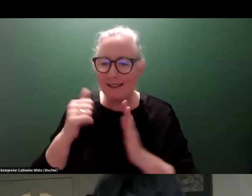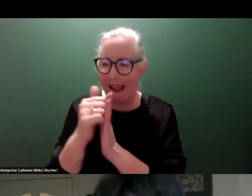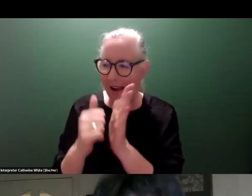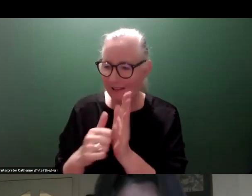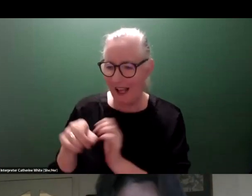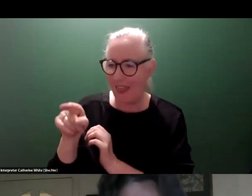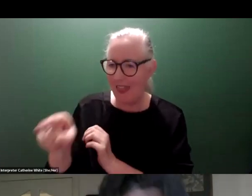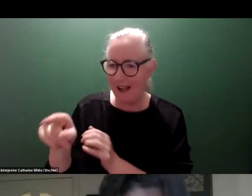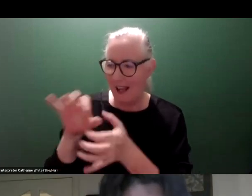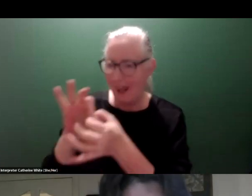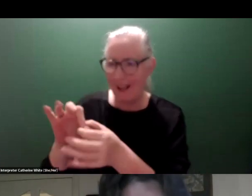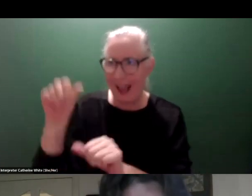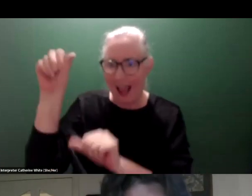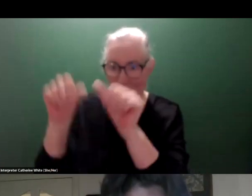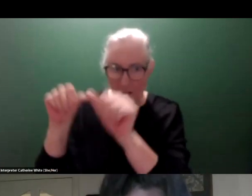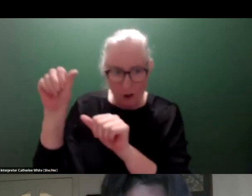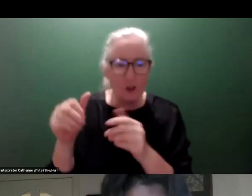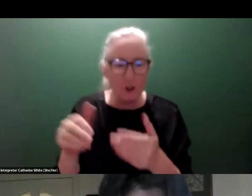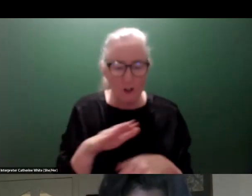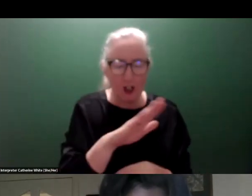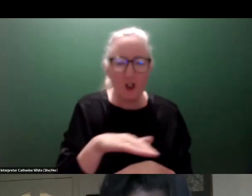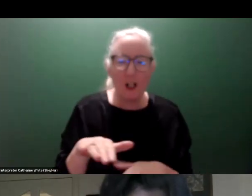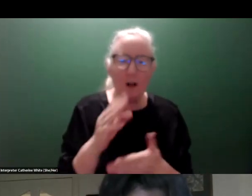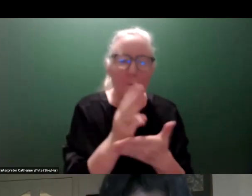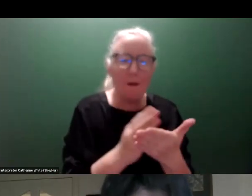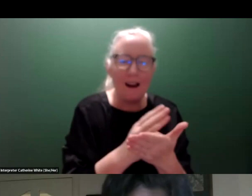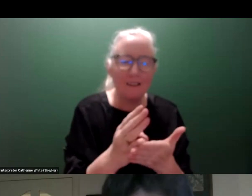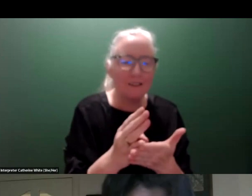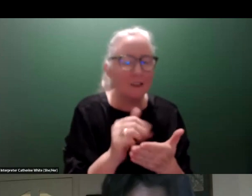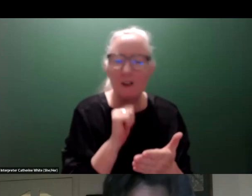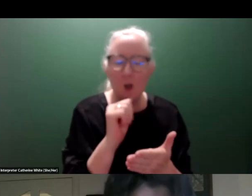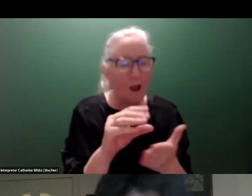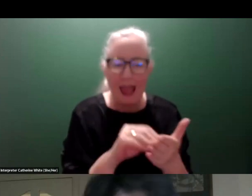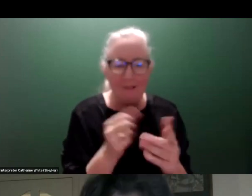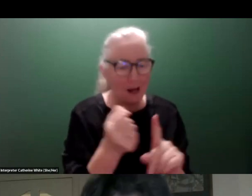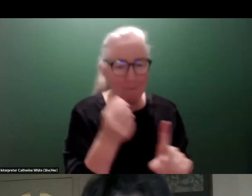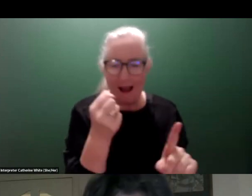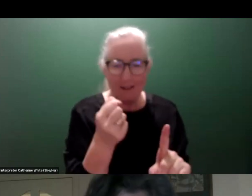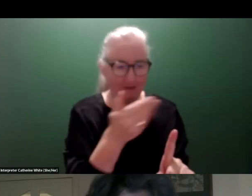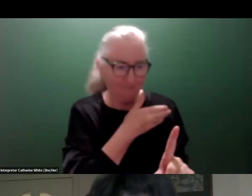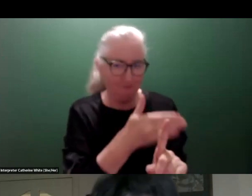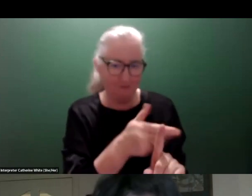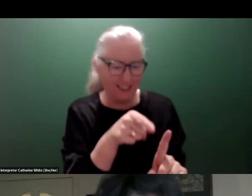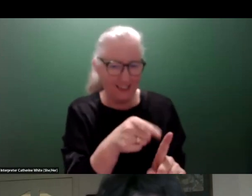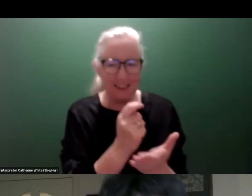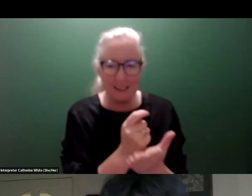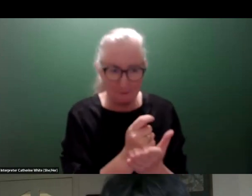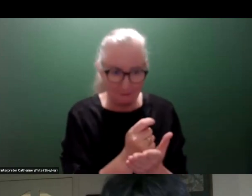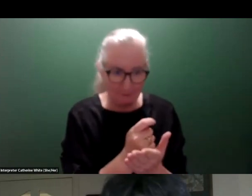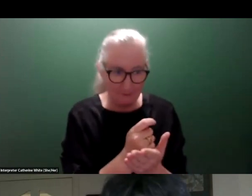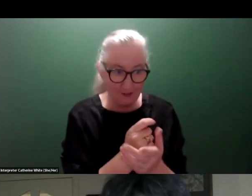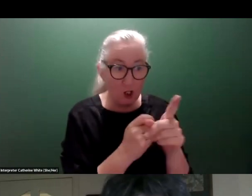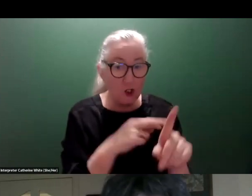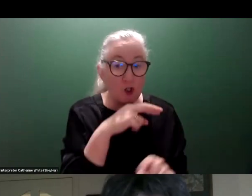to adults. So the children part of the policy is not impacted at this time. You'll see in